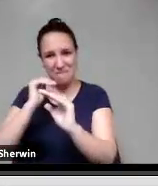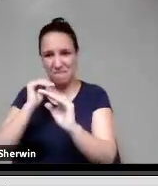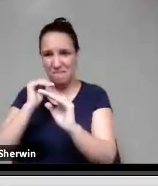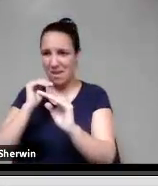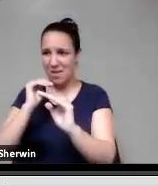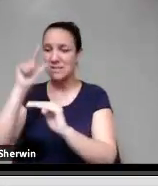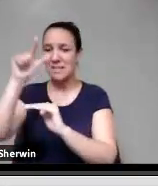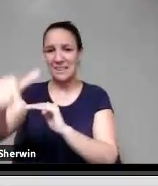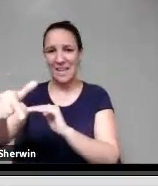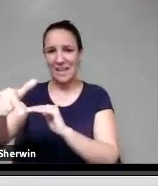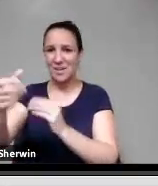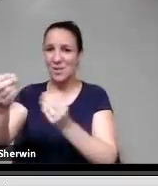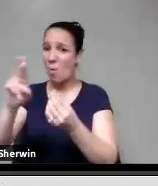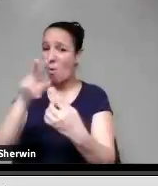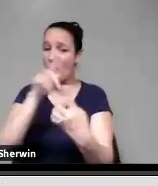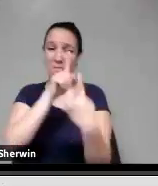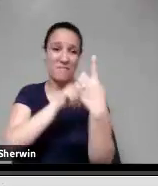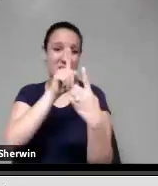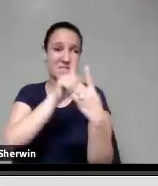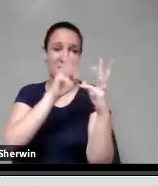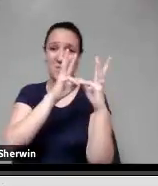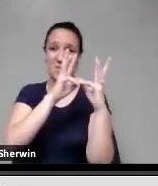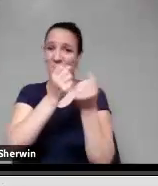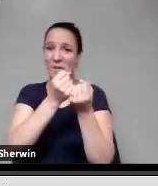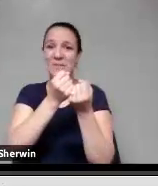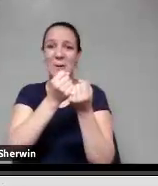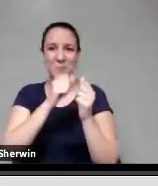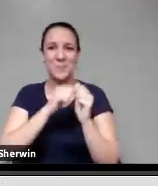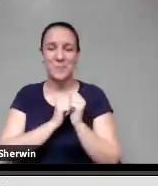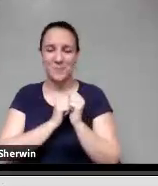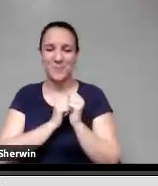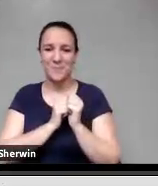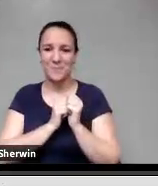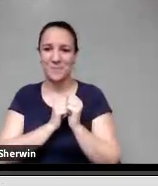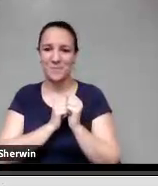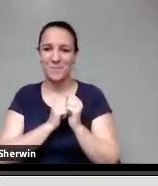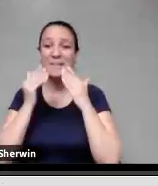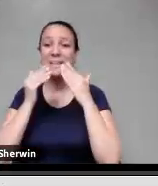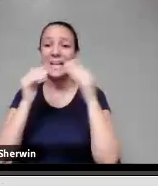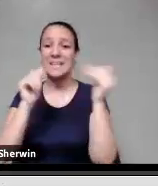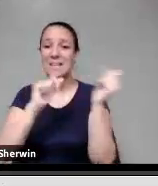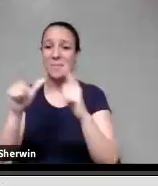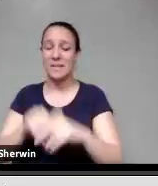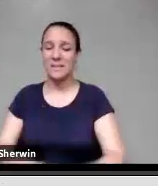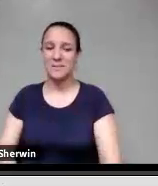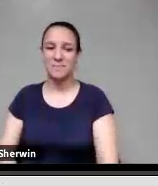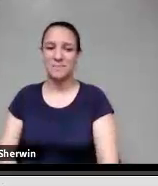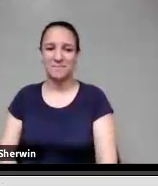maybe even a face-to-face workshop. And in the meantime, if you need me, you know how to find me. Thanks, everybody.